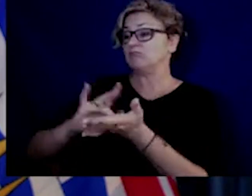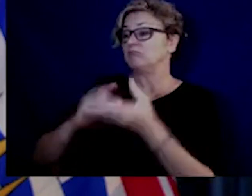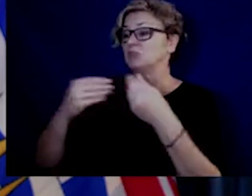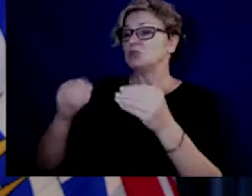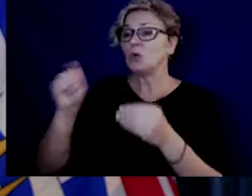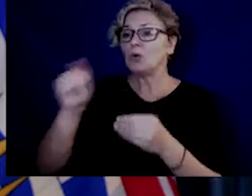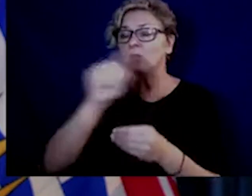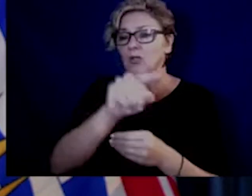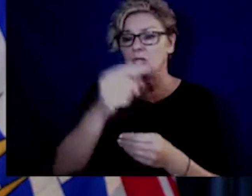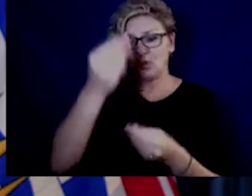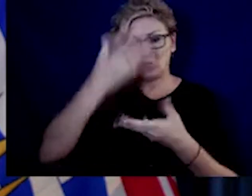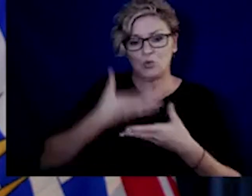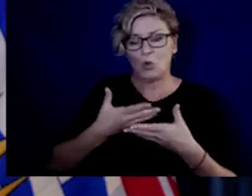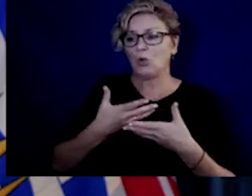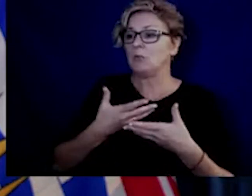wondering if you can explain for me,